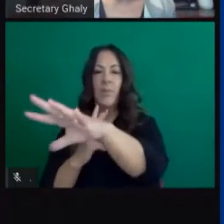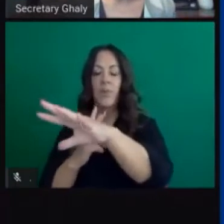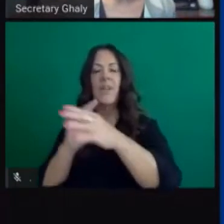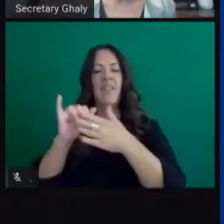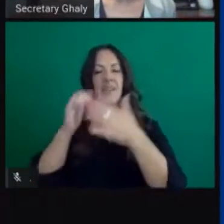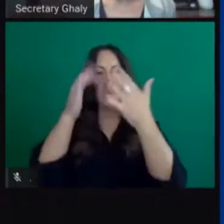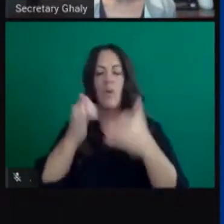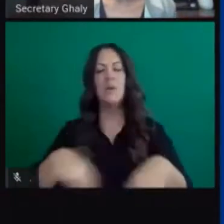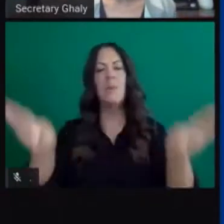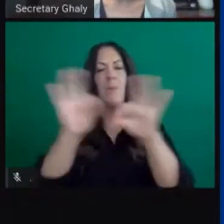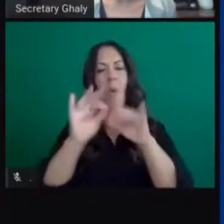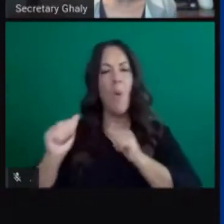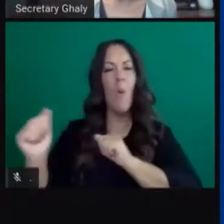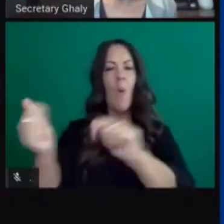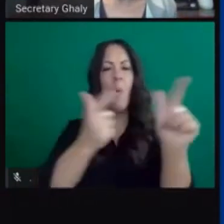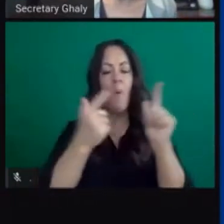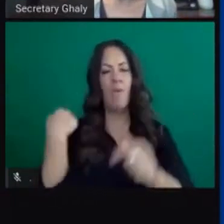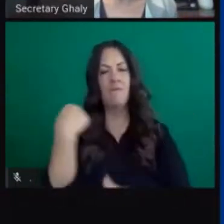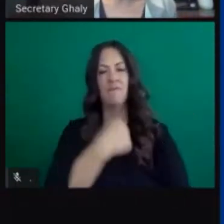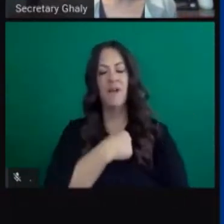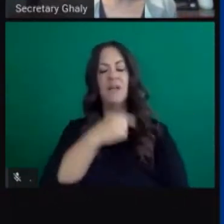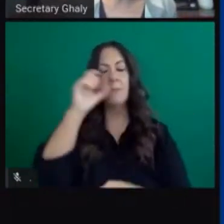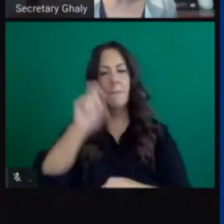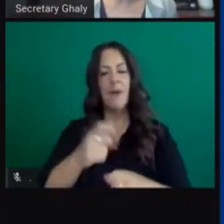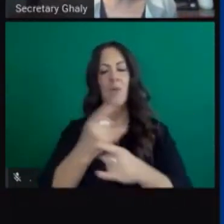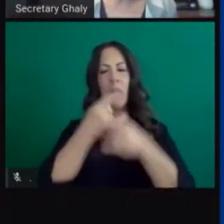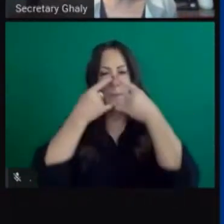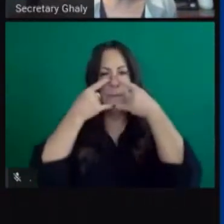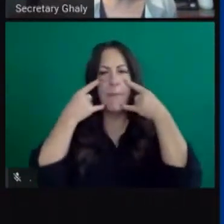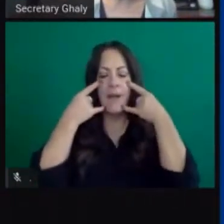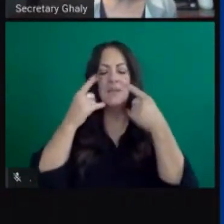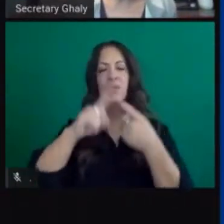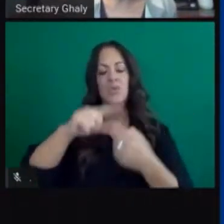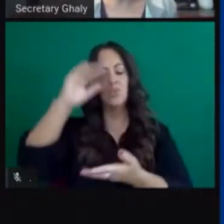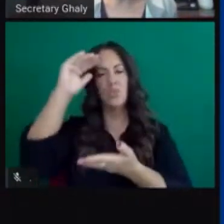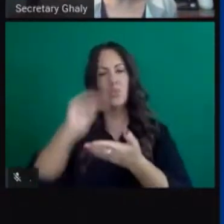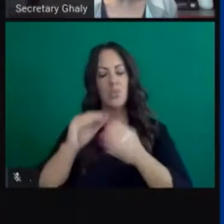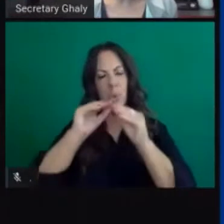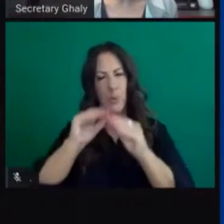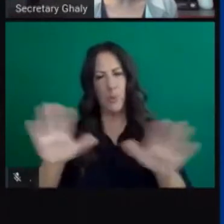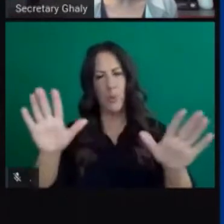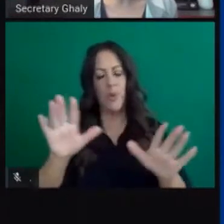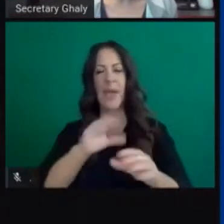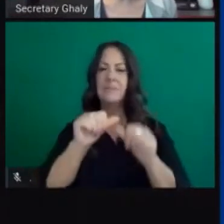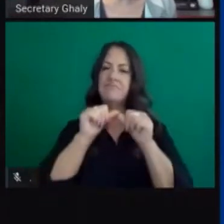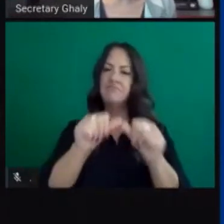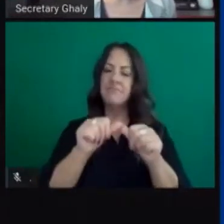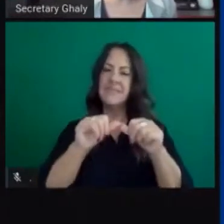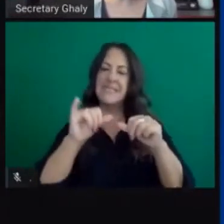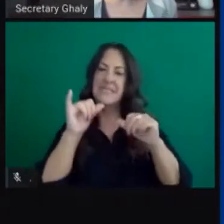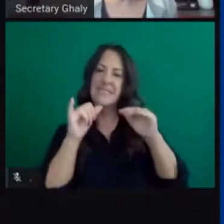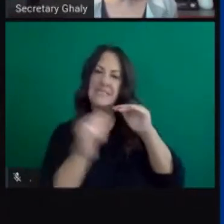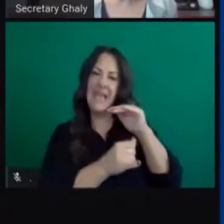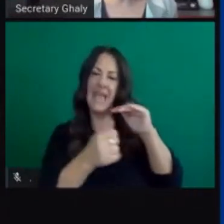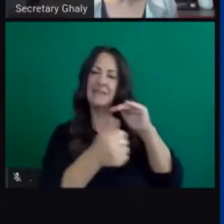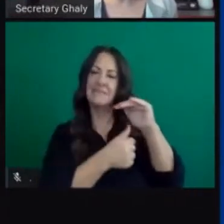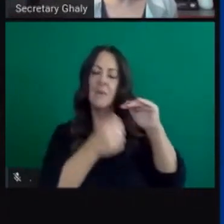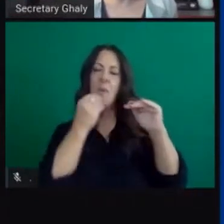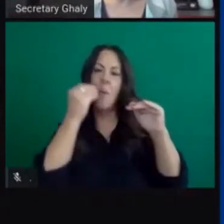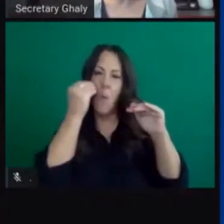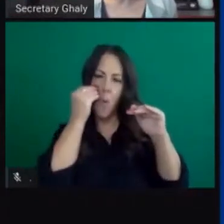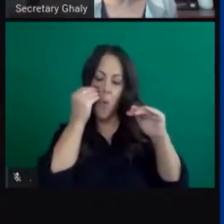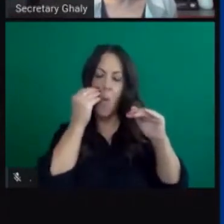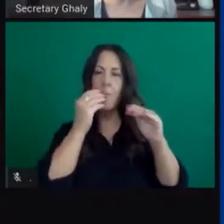masks to prevent disease transmission and help us remain in a stable place. We have been highlighting that